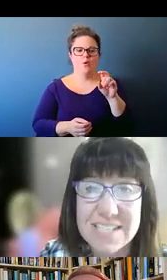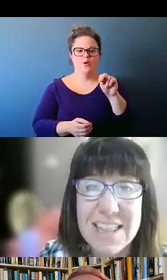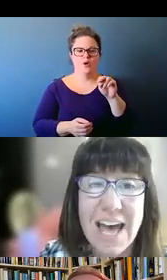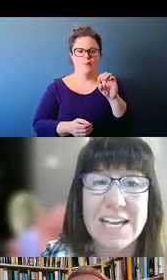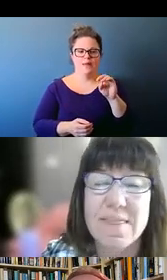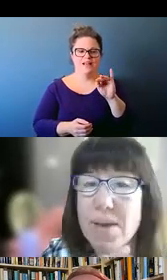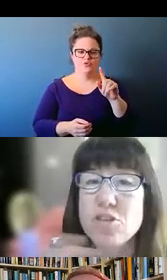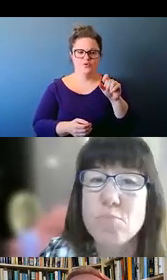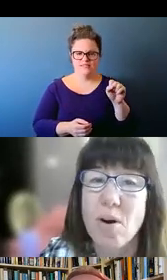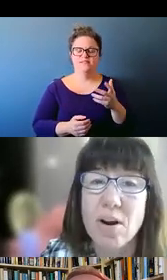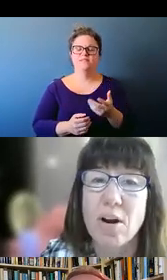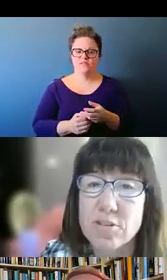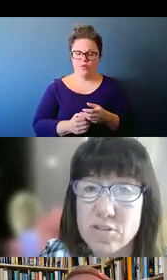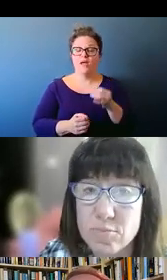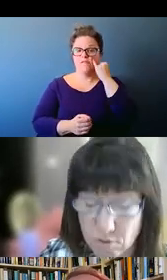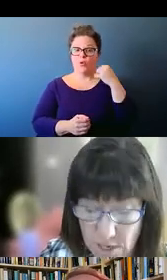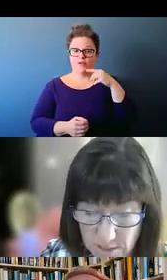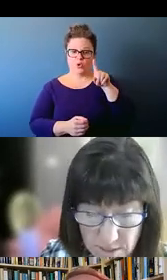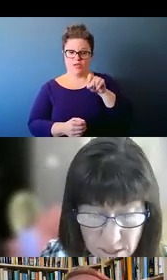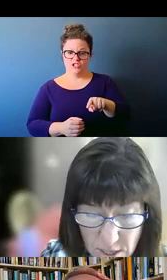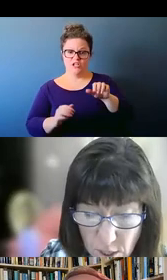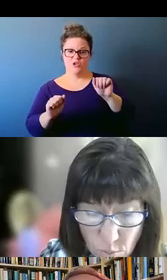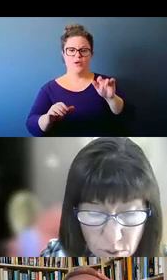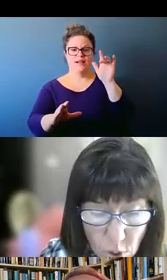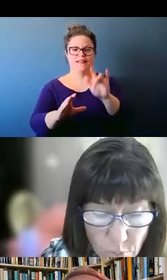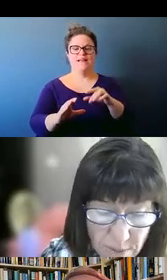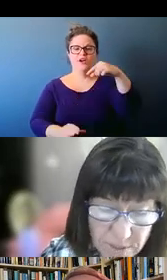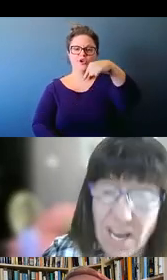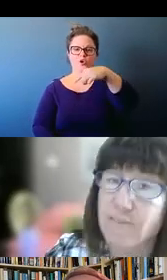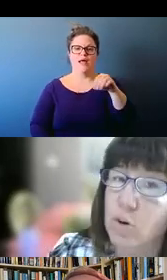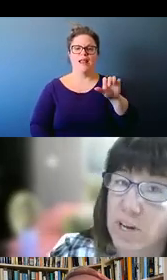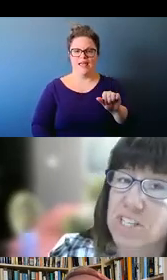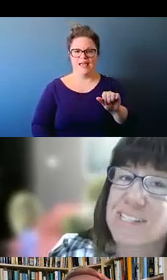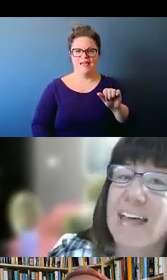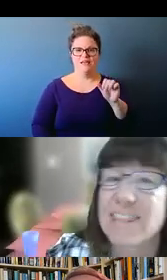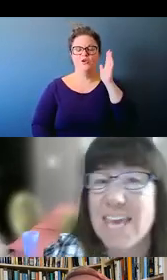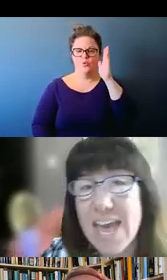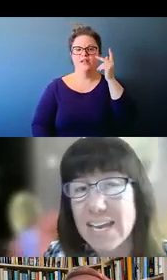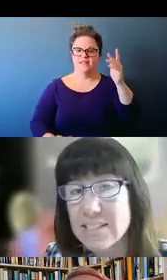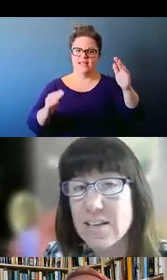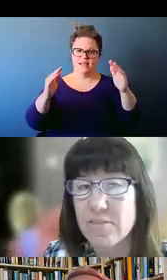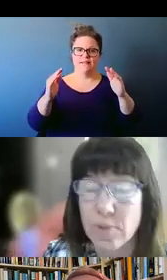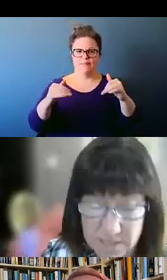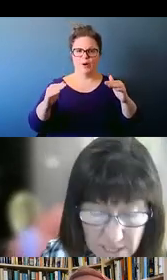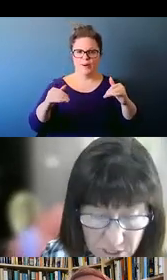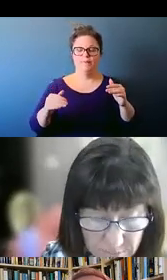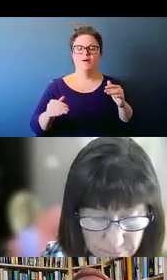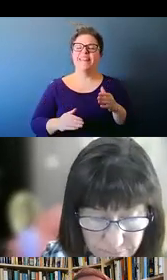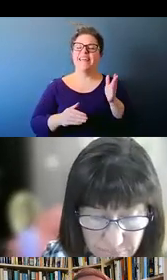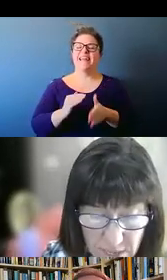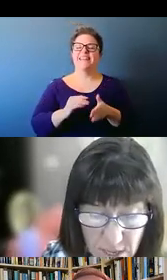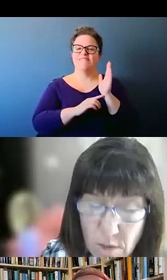You'll see that in the menu bar on your Zoom screen. We will open up a time for questions at the end of the